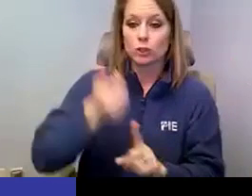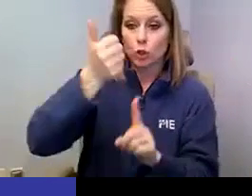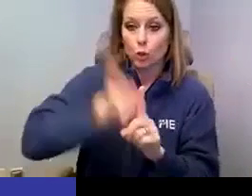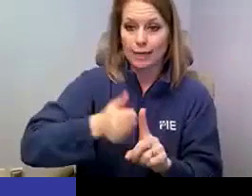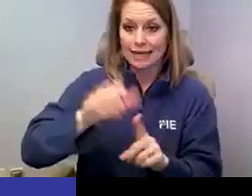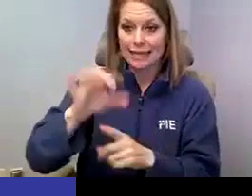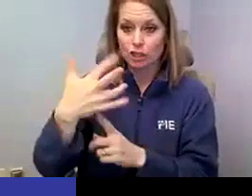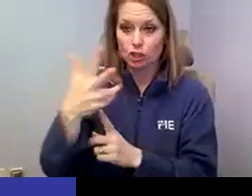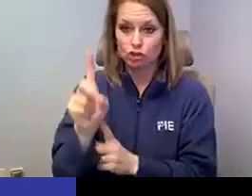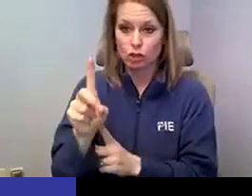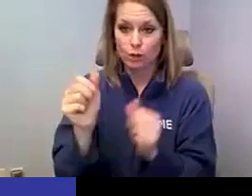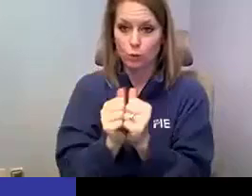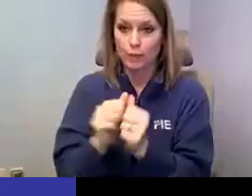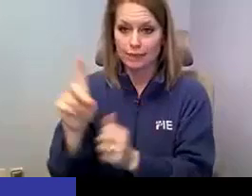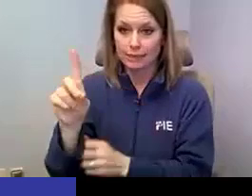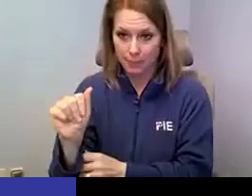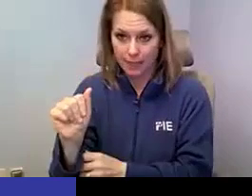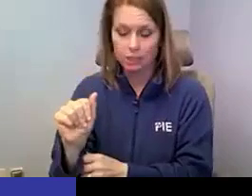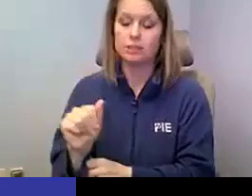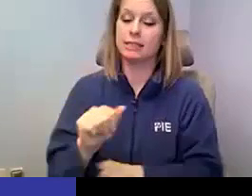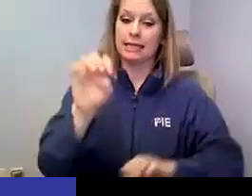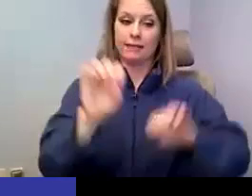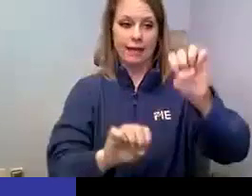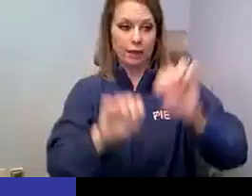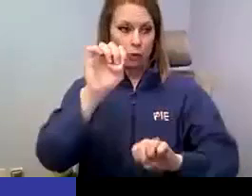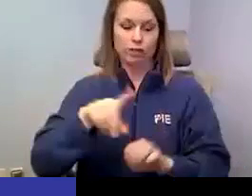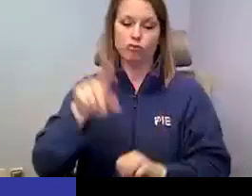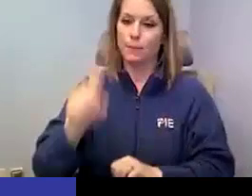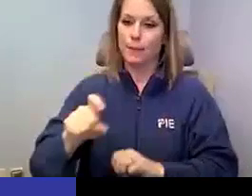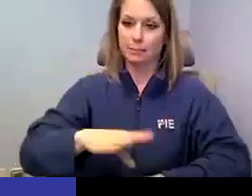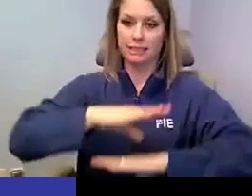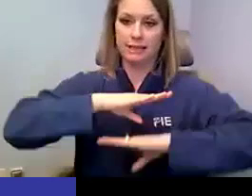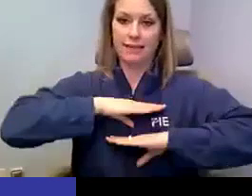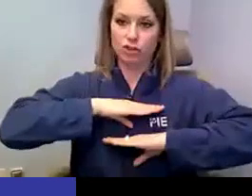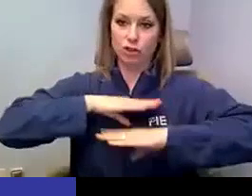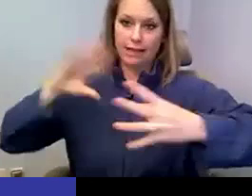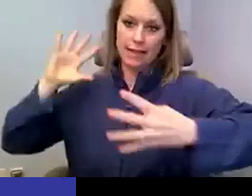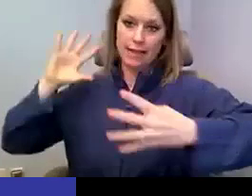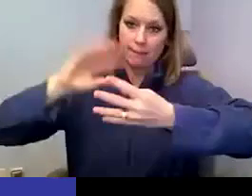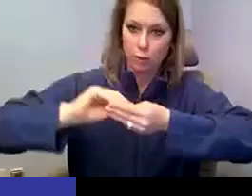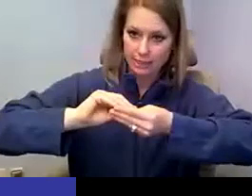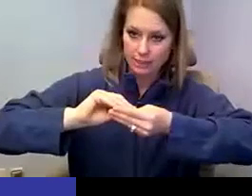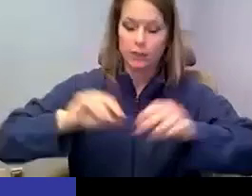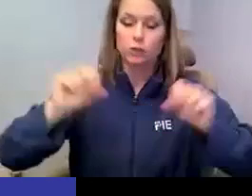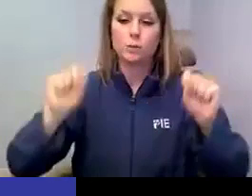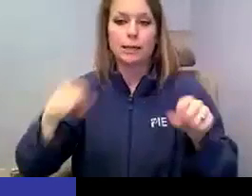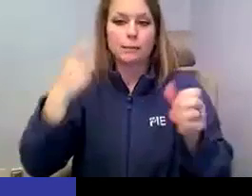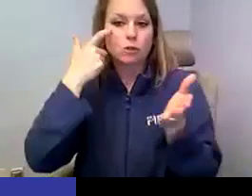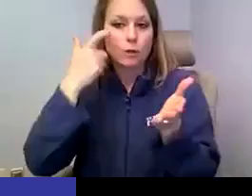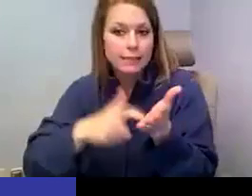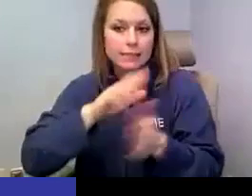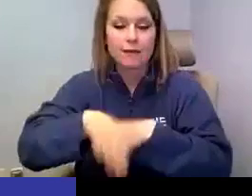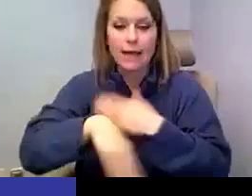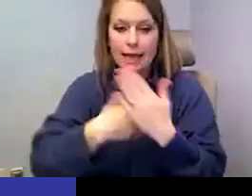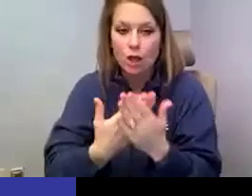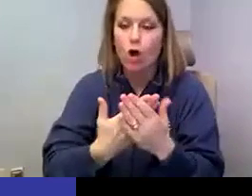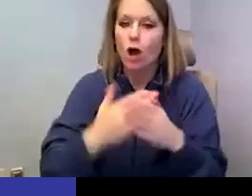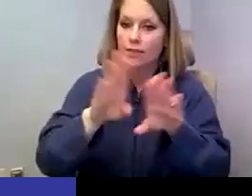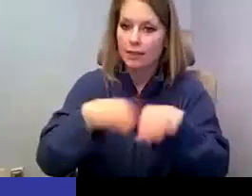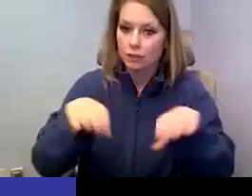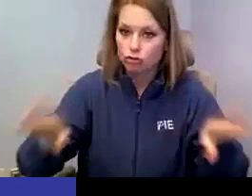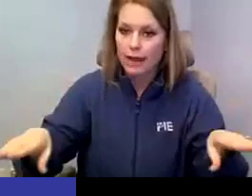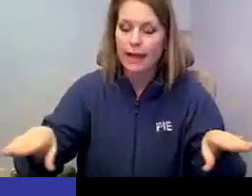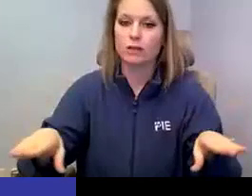the evaluation is sufficiently comprehensive to identify all of the child's special education and related service